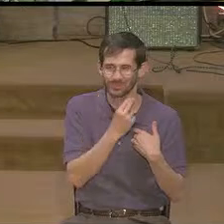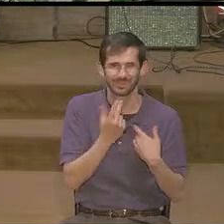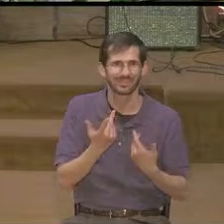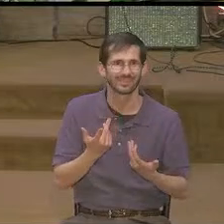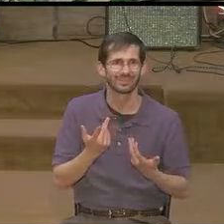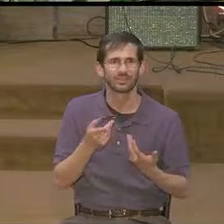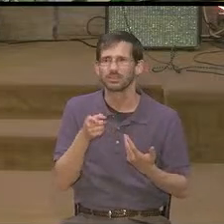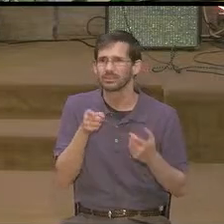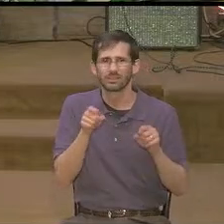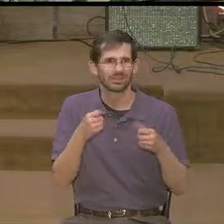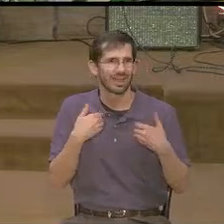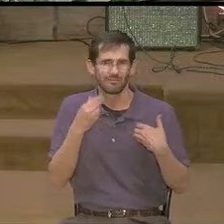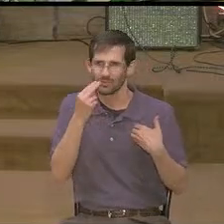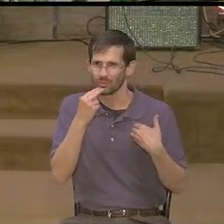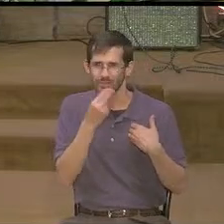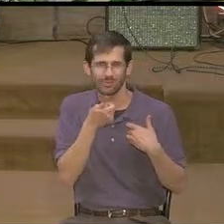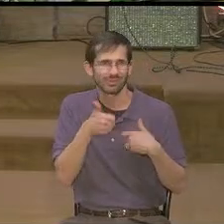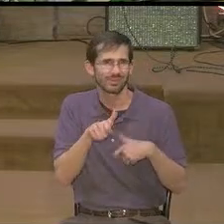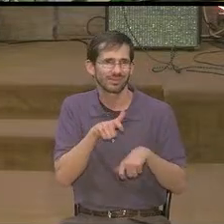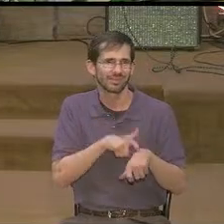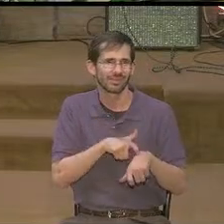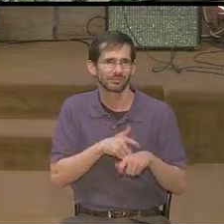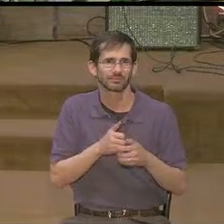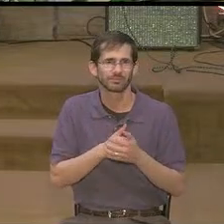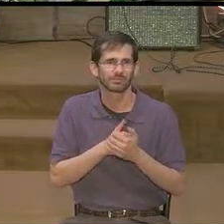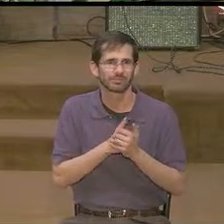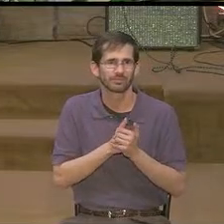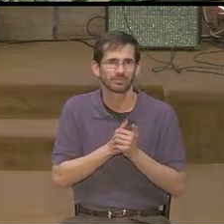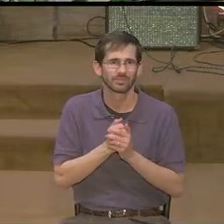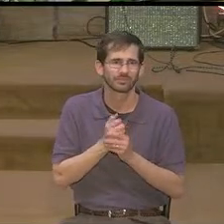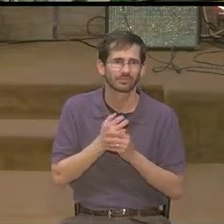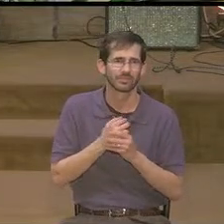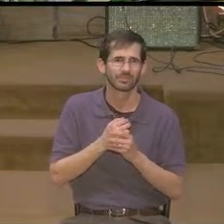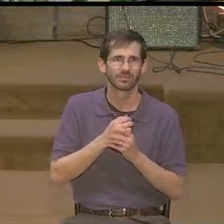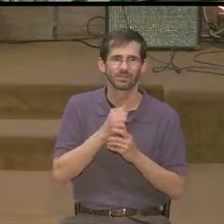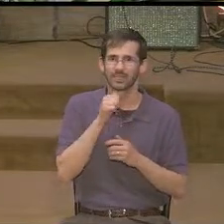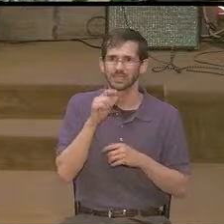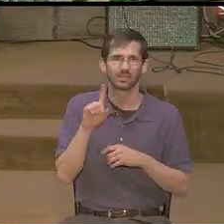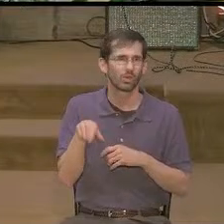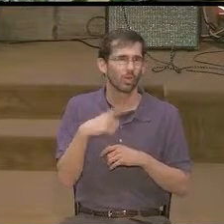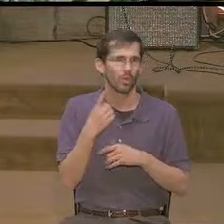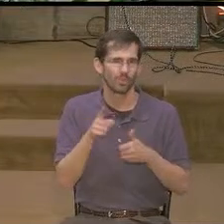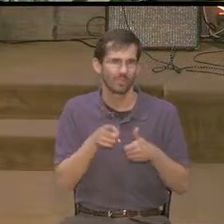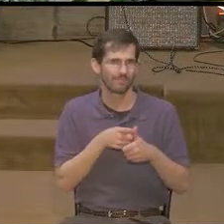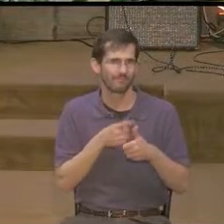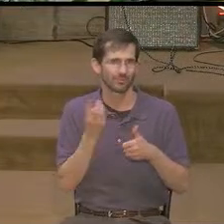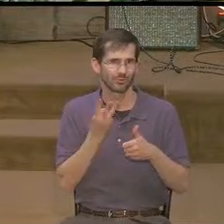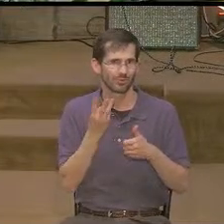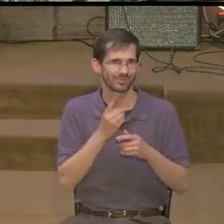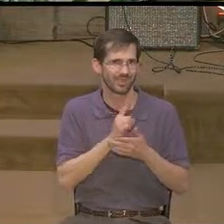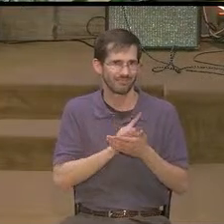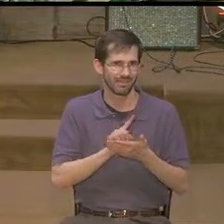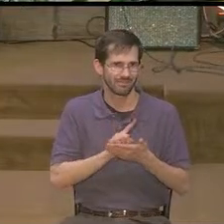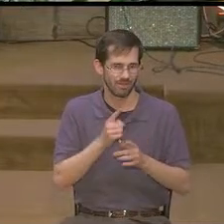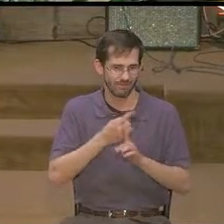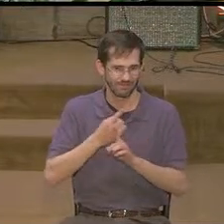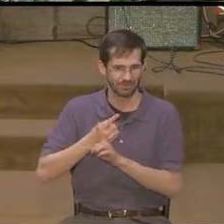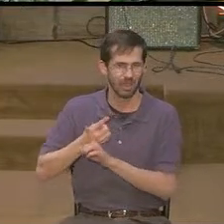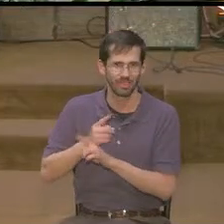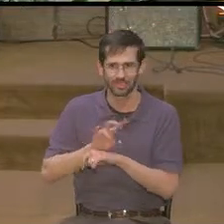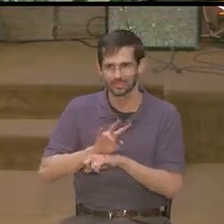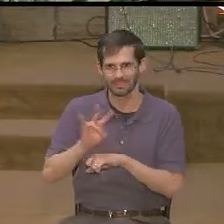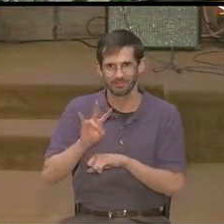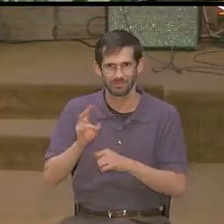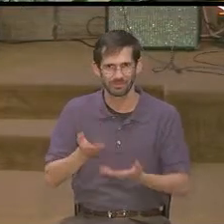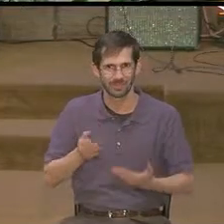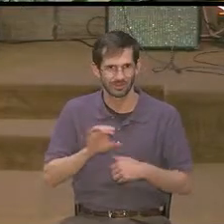because you can have communion anytime. You don't have to have communion the first Wednesday of every month at 7 p.m. at